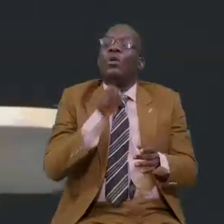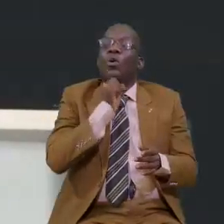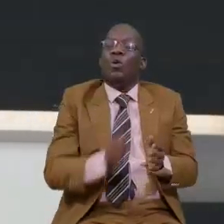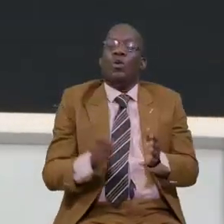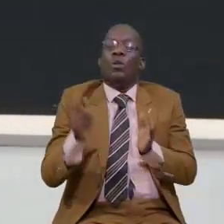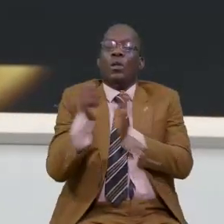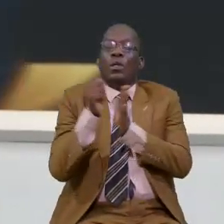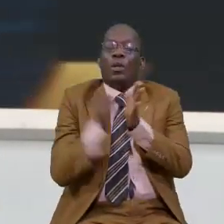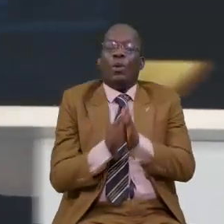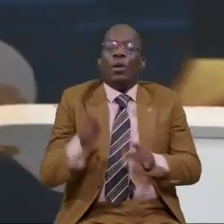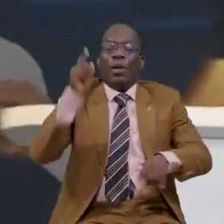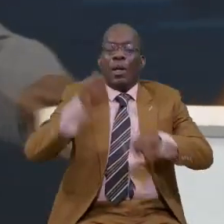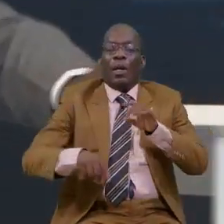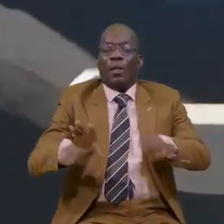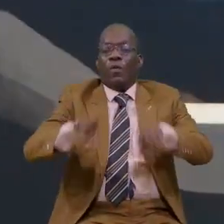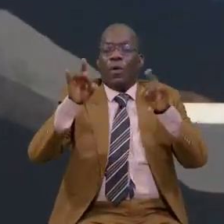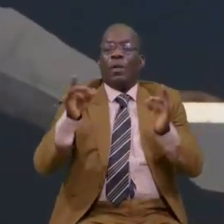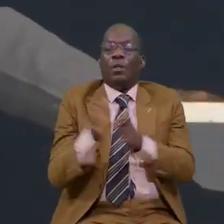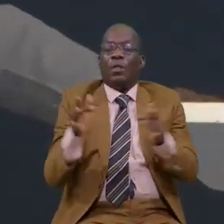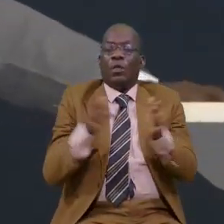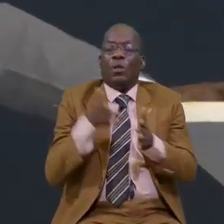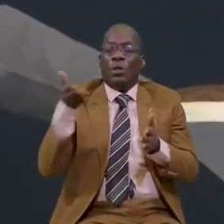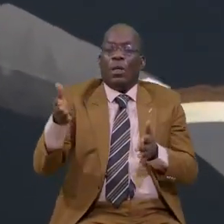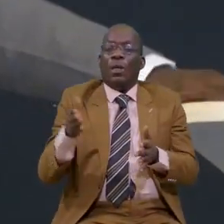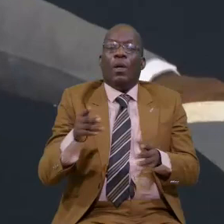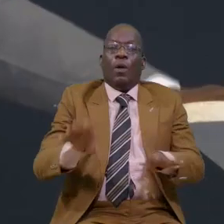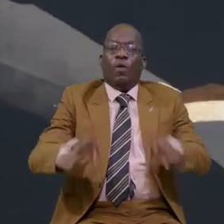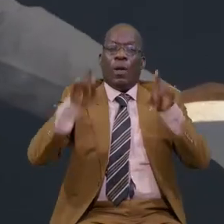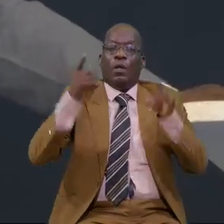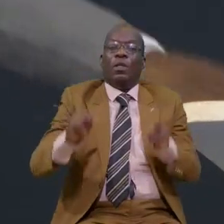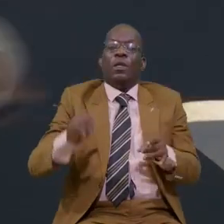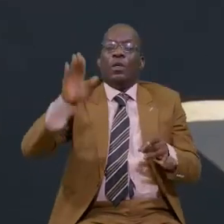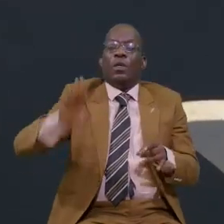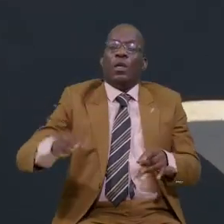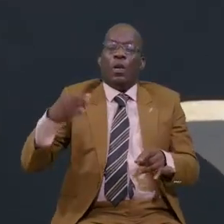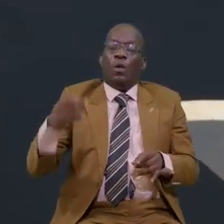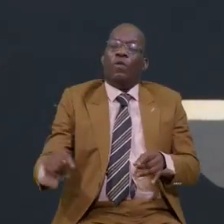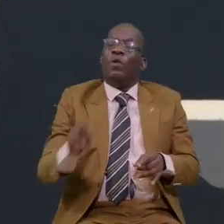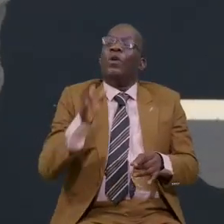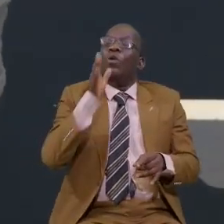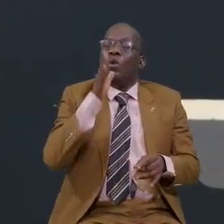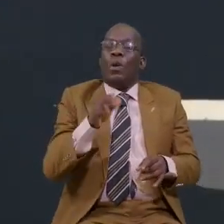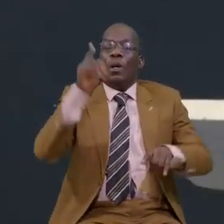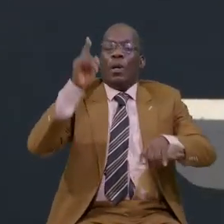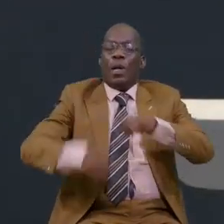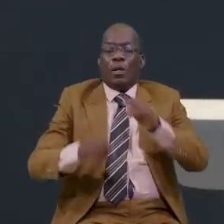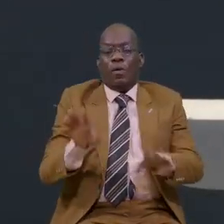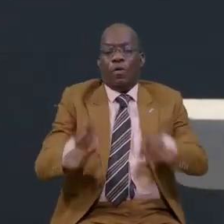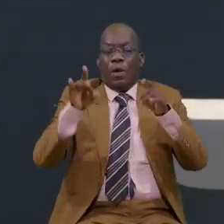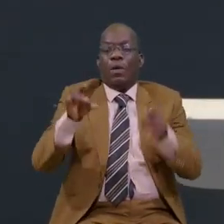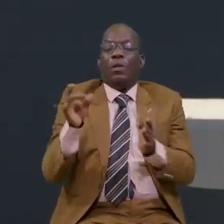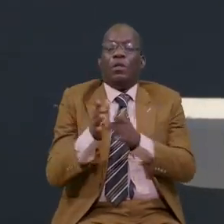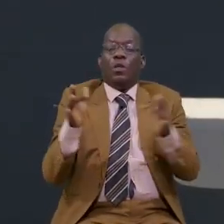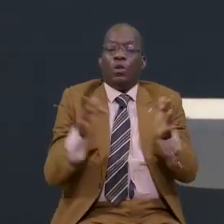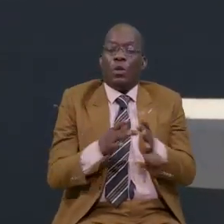there. They find the seed of the woman. They do not know that is Jesus. And they know, when I see the blood, I will